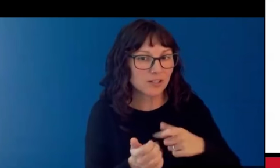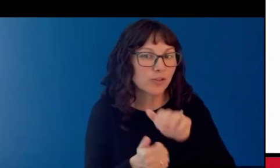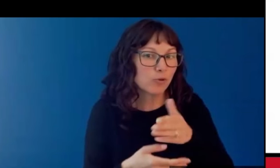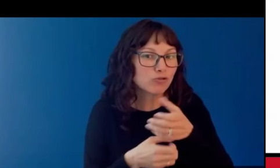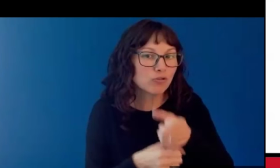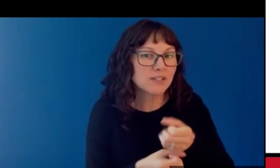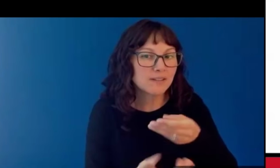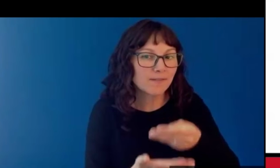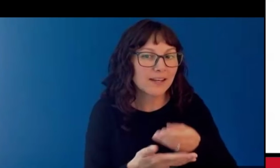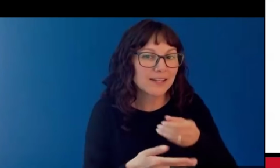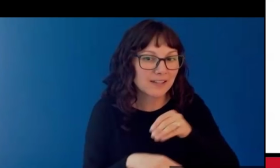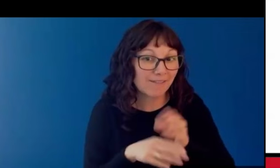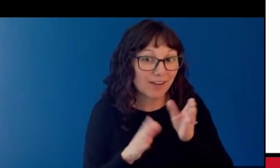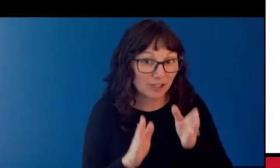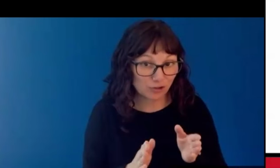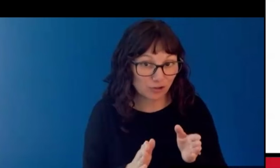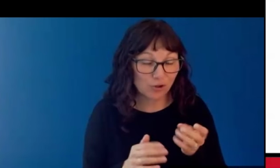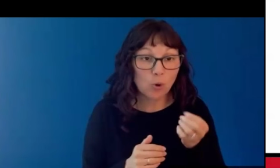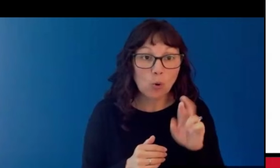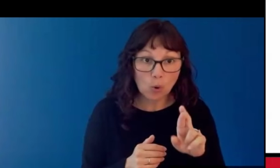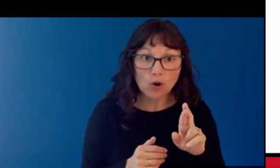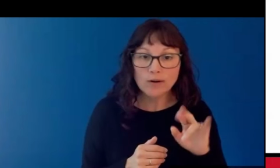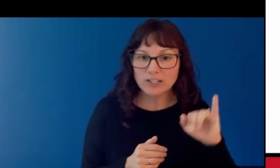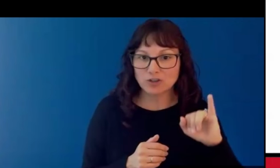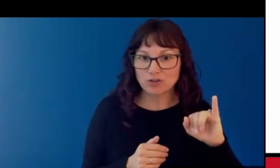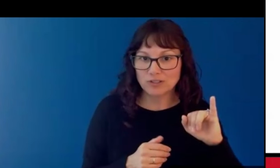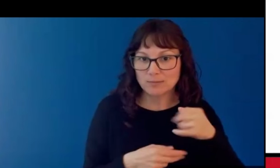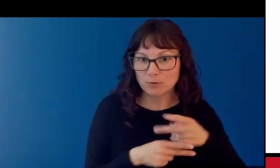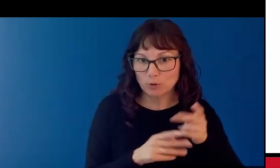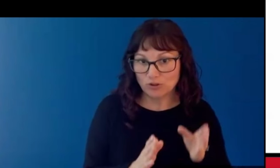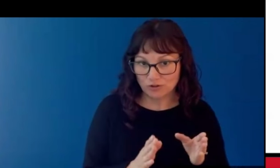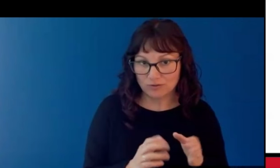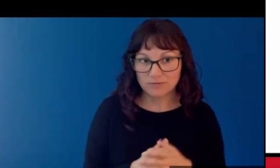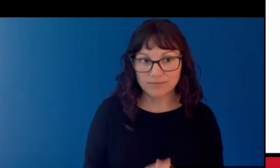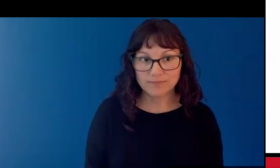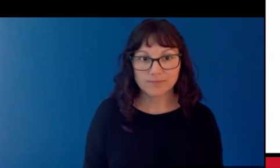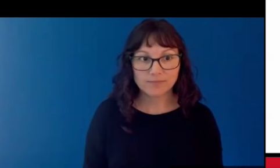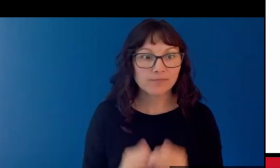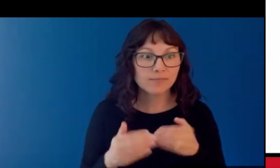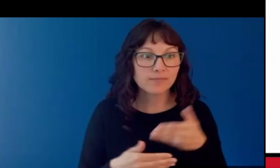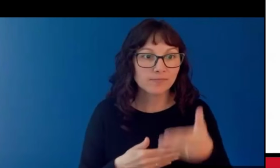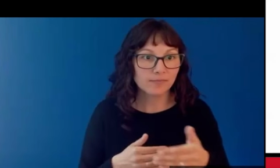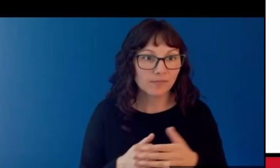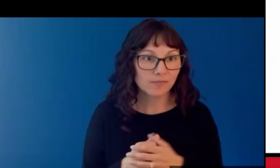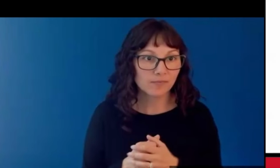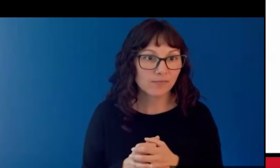trusted financial advisor or insurance producer. Next slide.